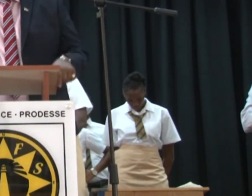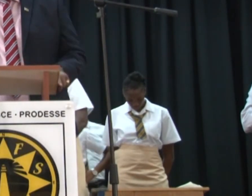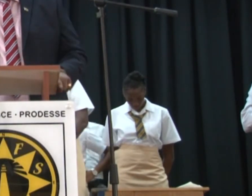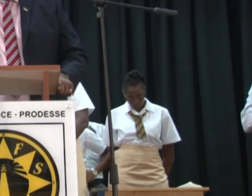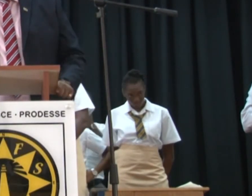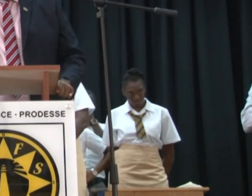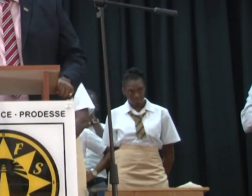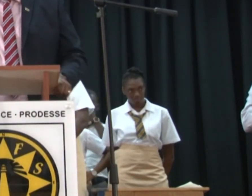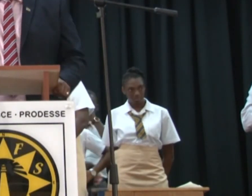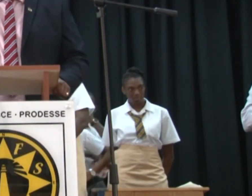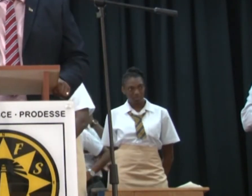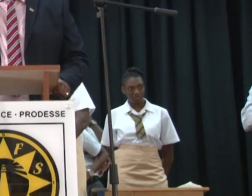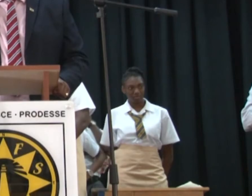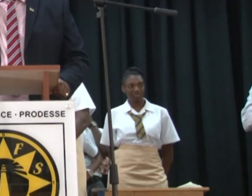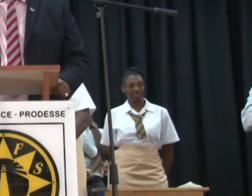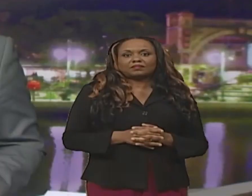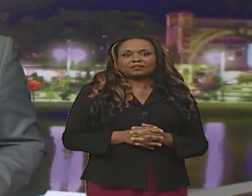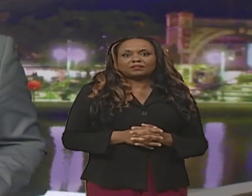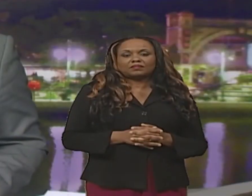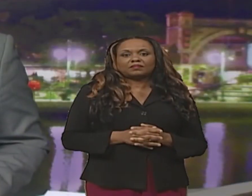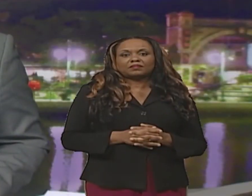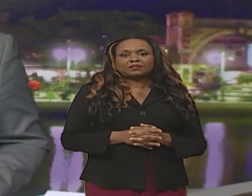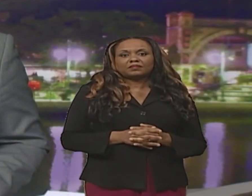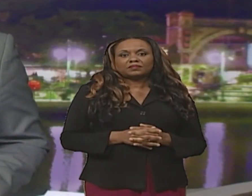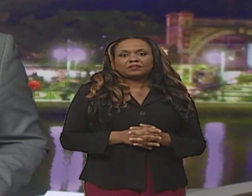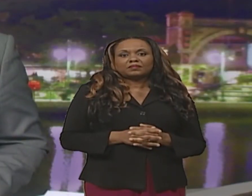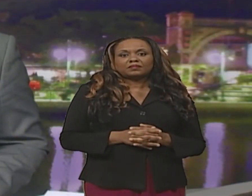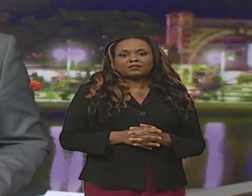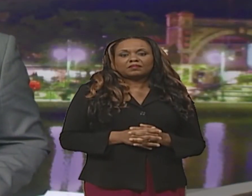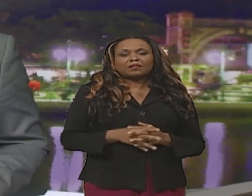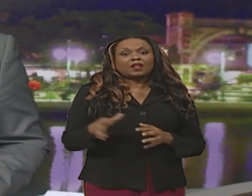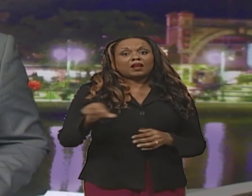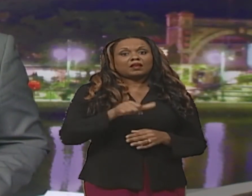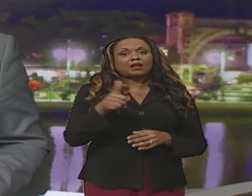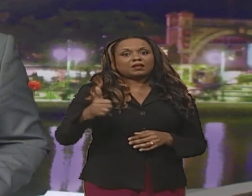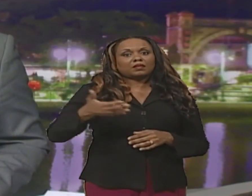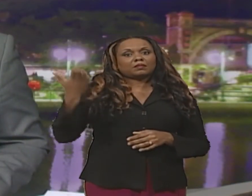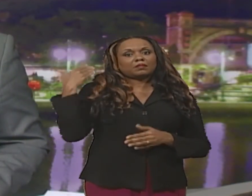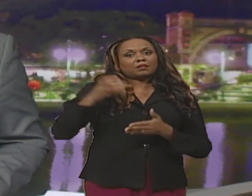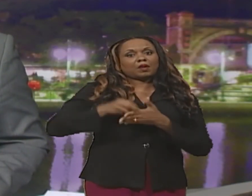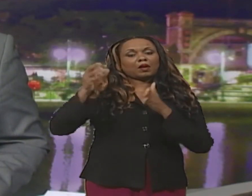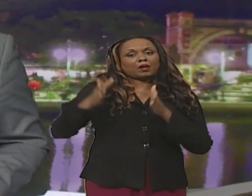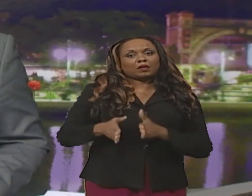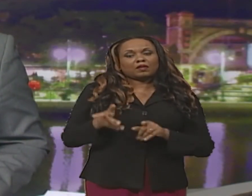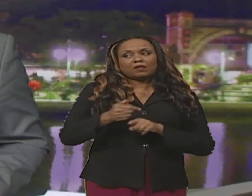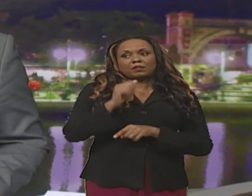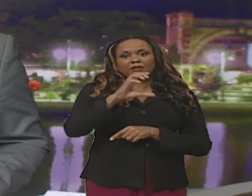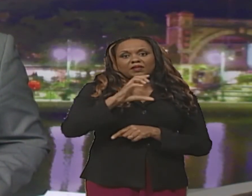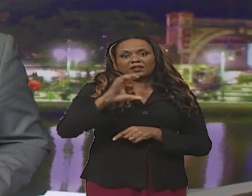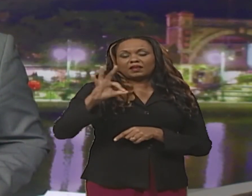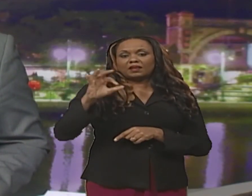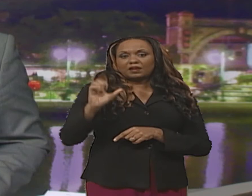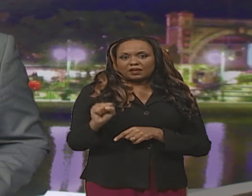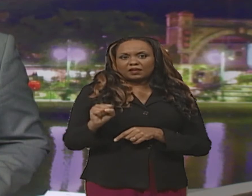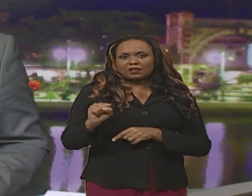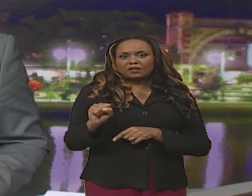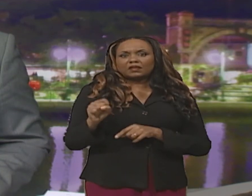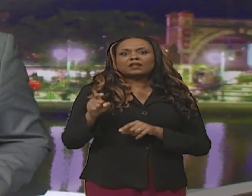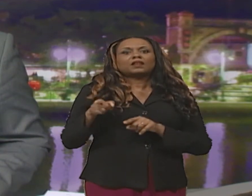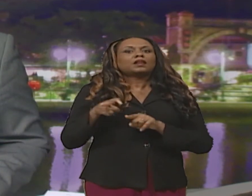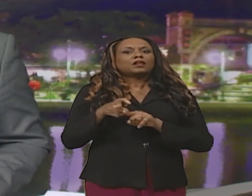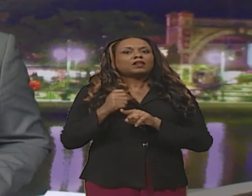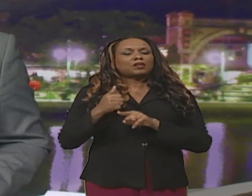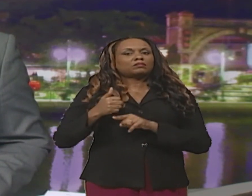your foundation is strong. The past student, Consul General Designate to Toronto, Sonia Marville